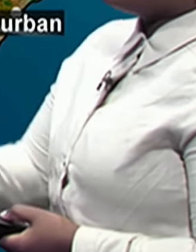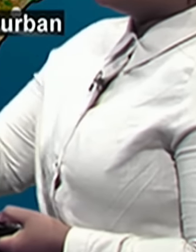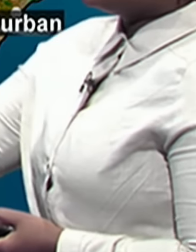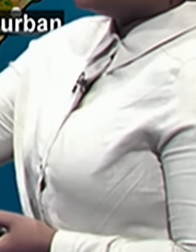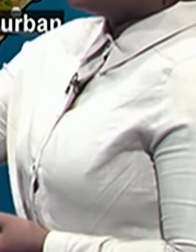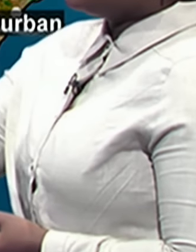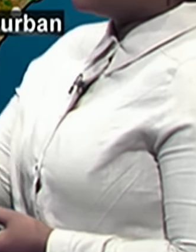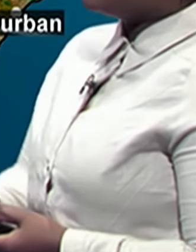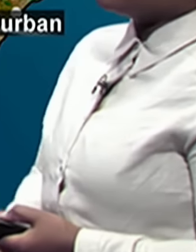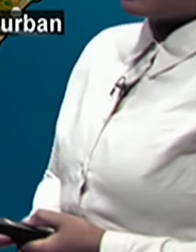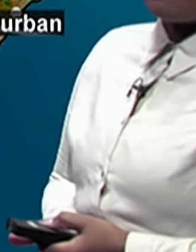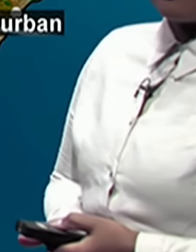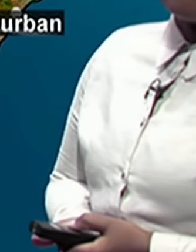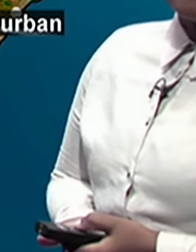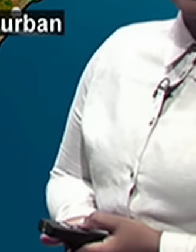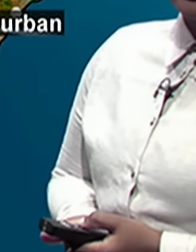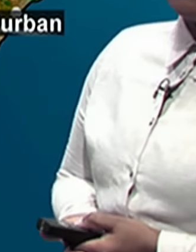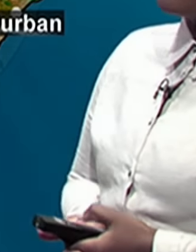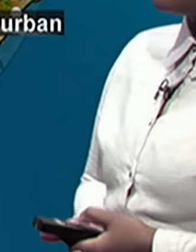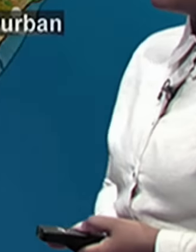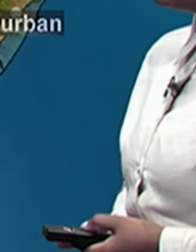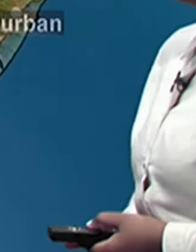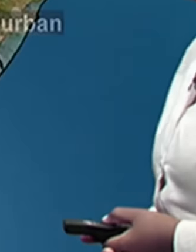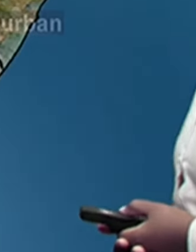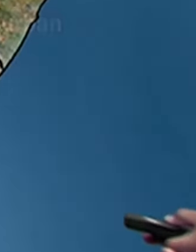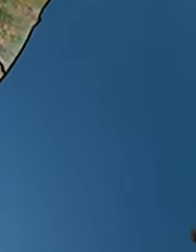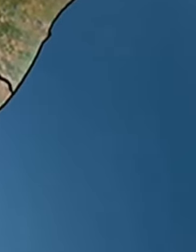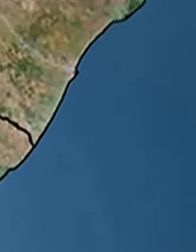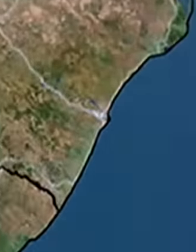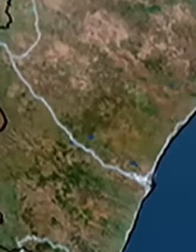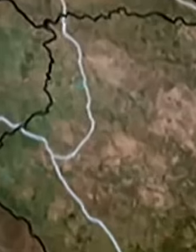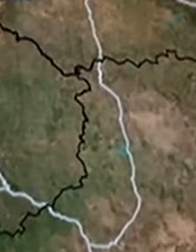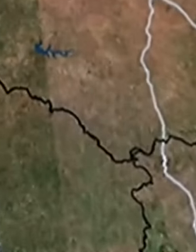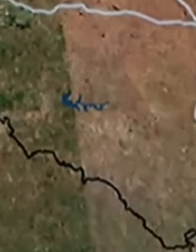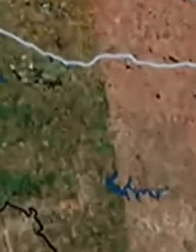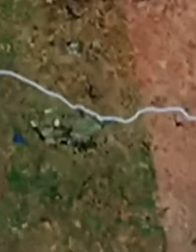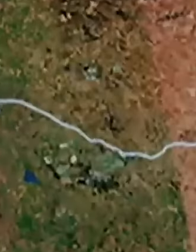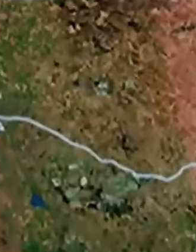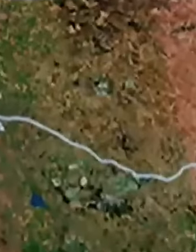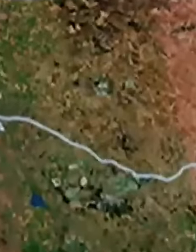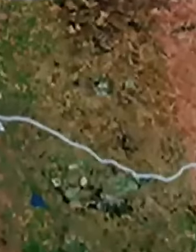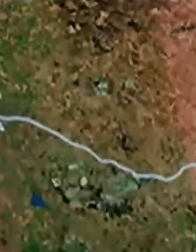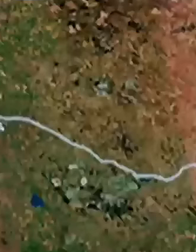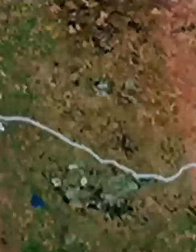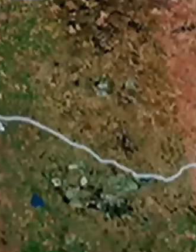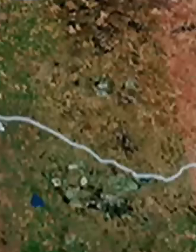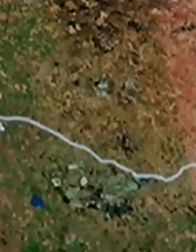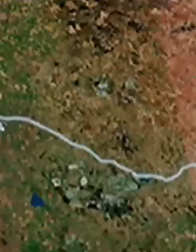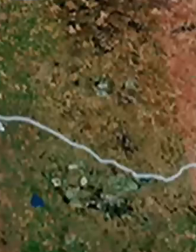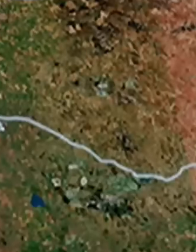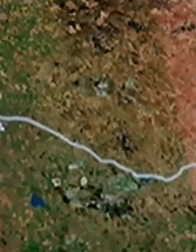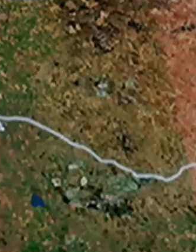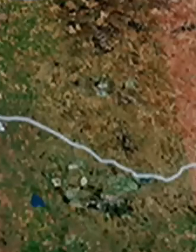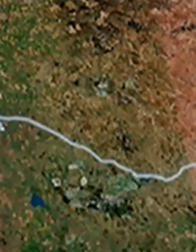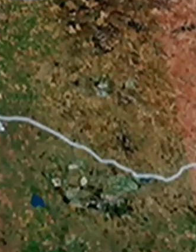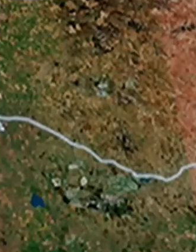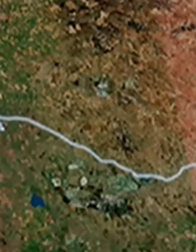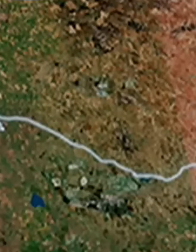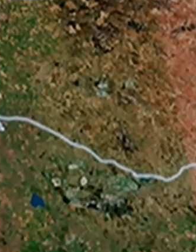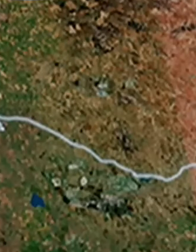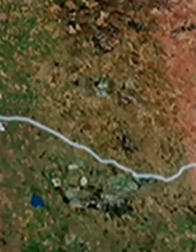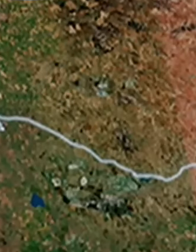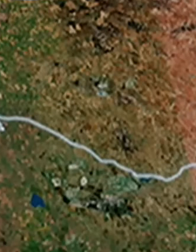kwa Free State le dikarolo dingwe tsa province ya Northern Cape. Re tswele pele re lebele digrata tsa rona tsa di-temperature tsa maemo a bosa ga re lebela province